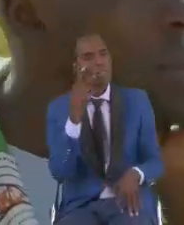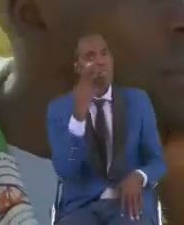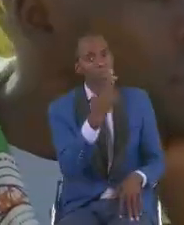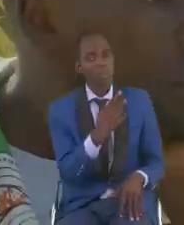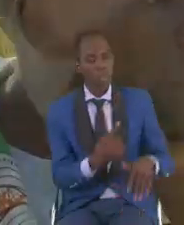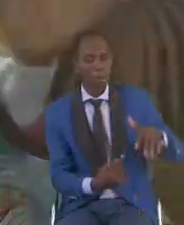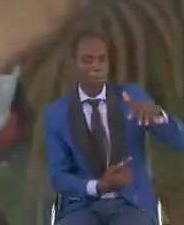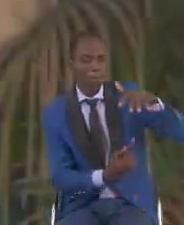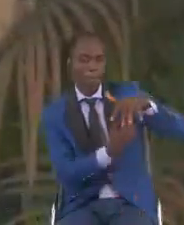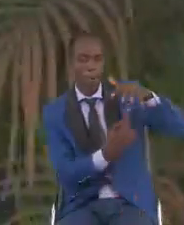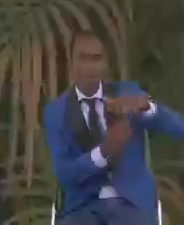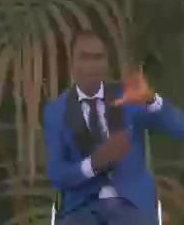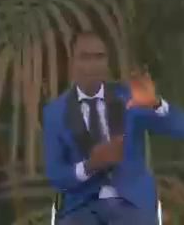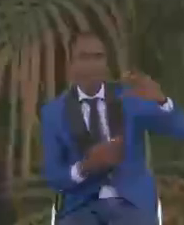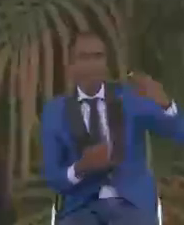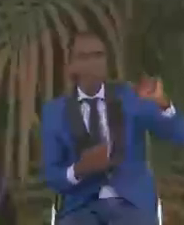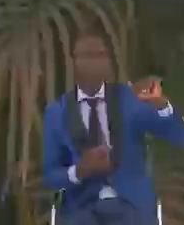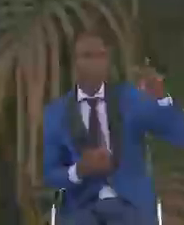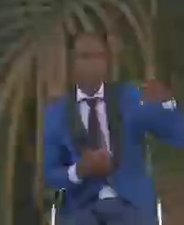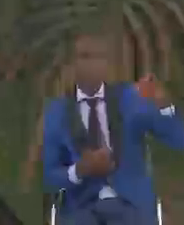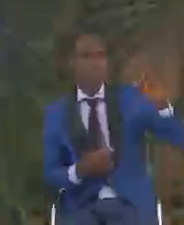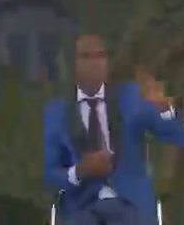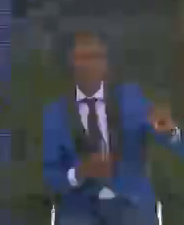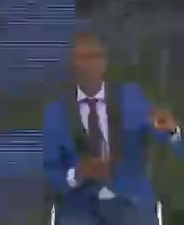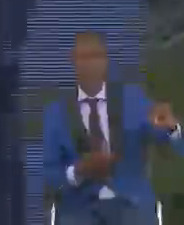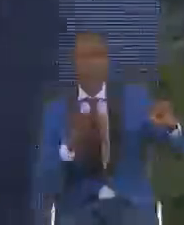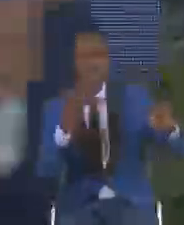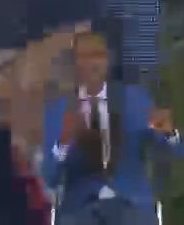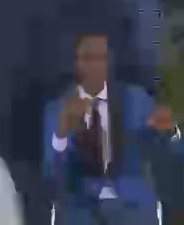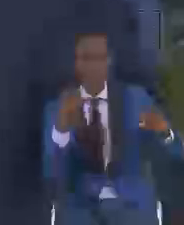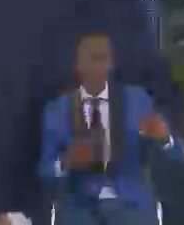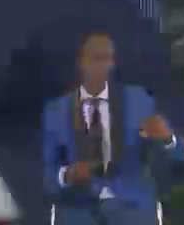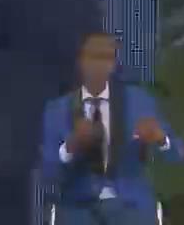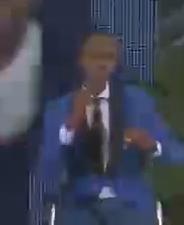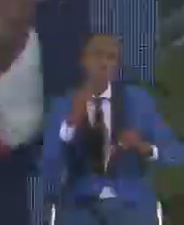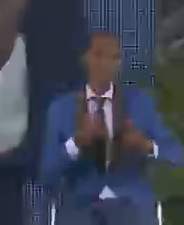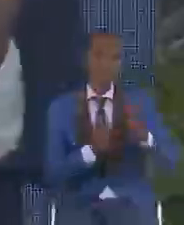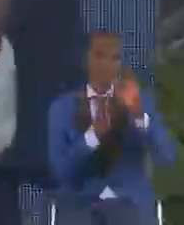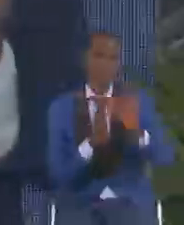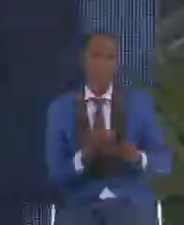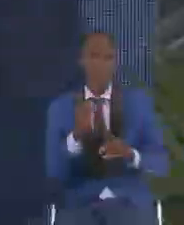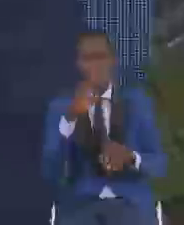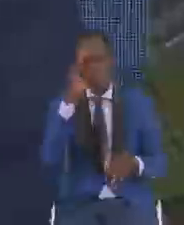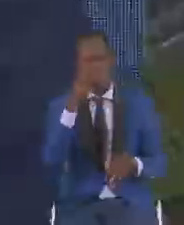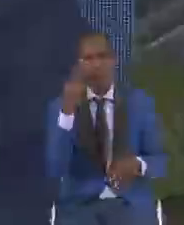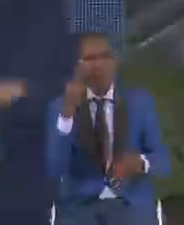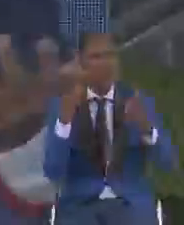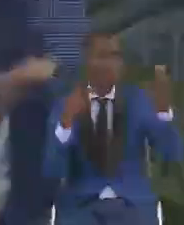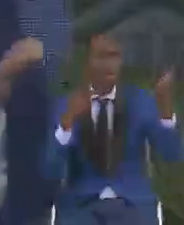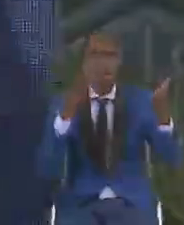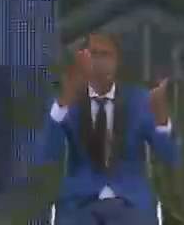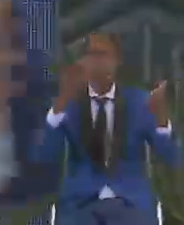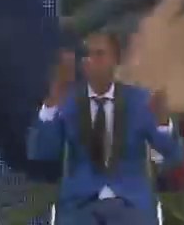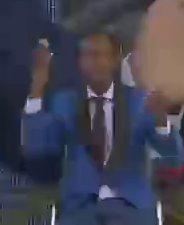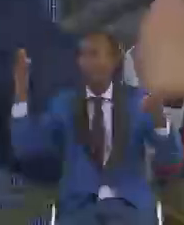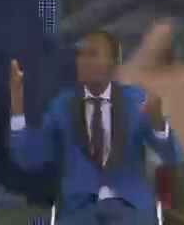the apostles, the man that will see here and there and here, the man that will see